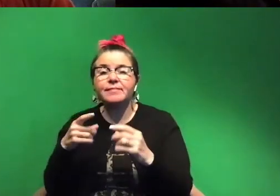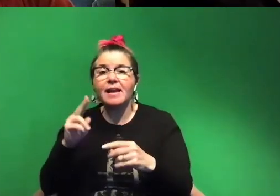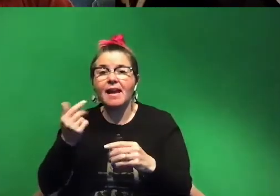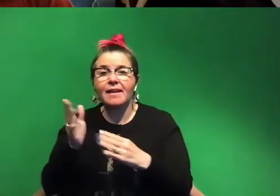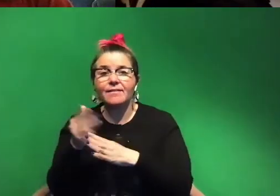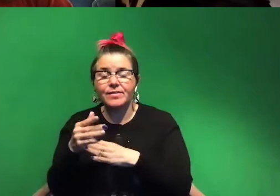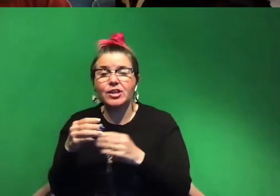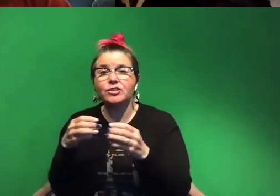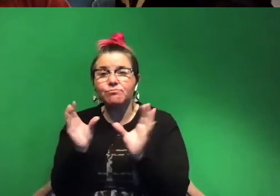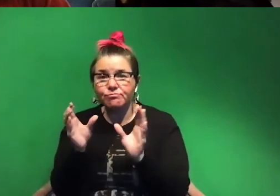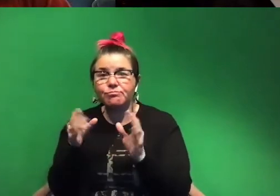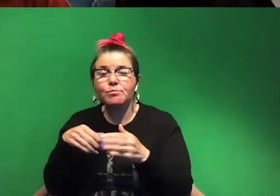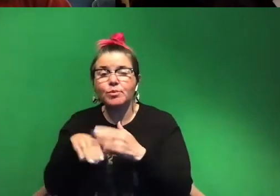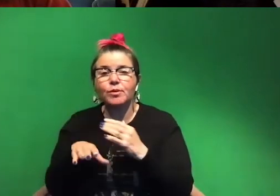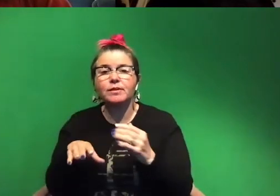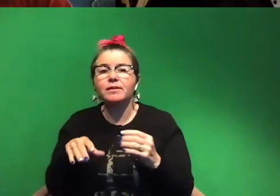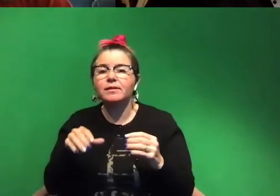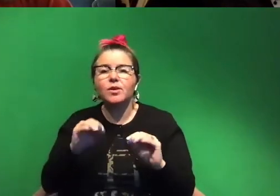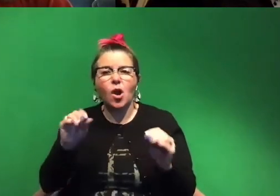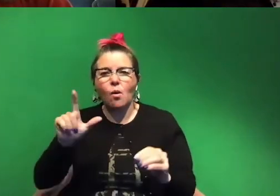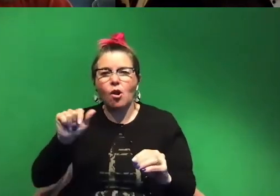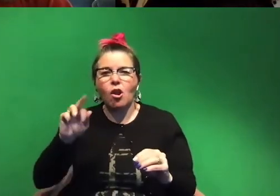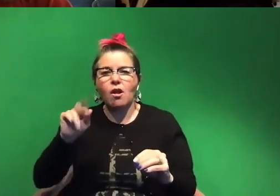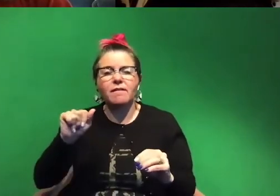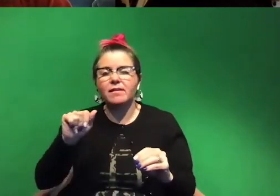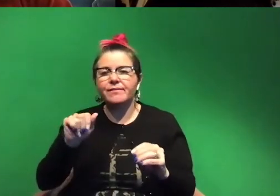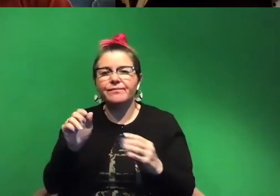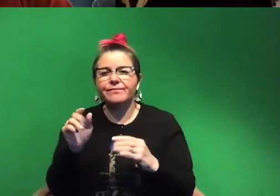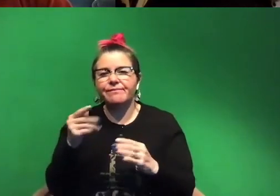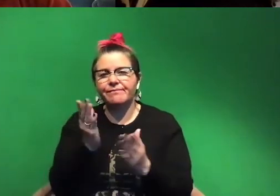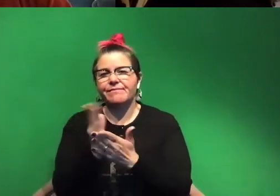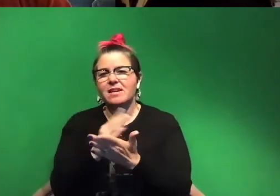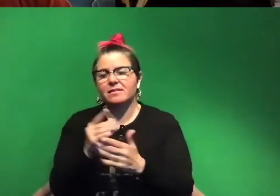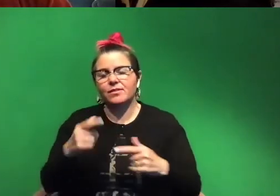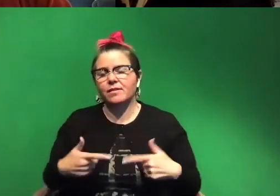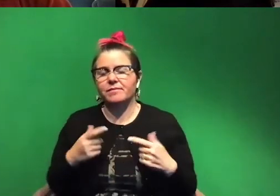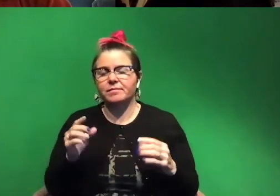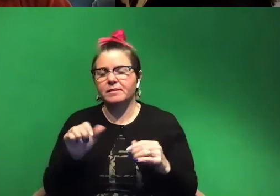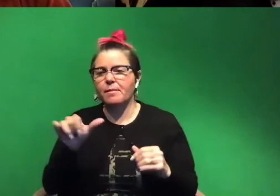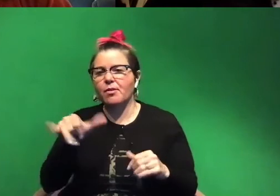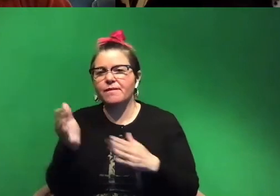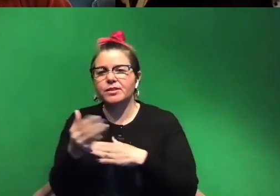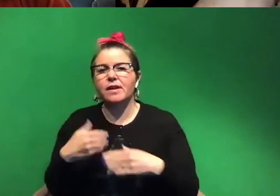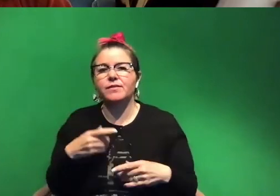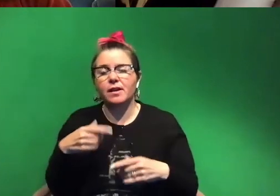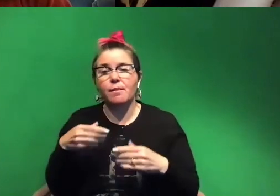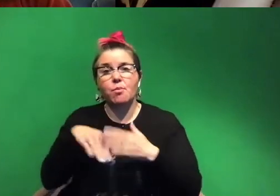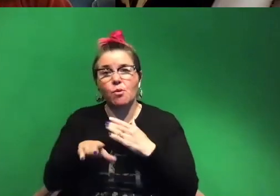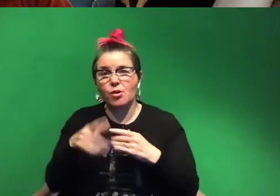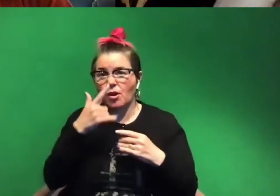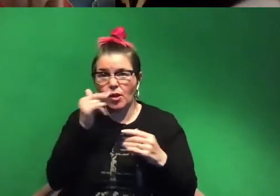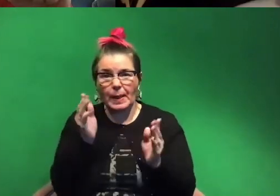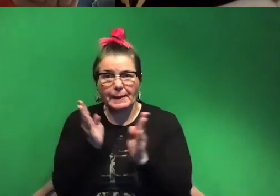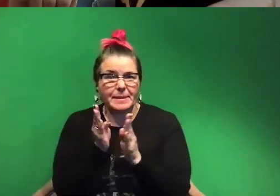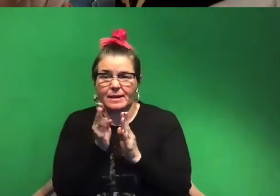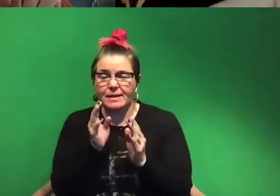were born. And they don't have a larval phase like some other fishes do. They just are born kind of looking like a mini hagfish,